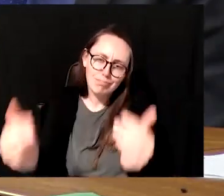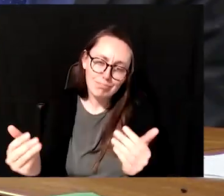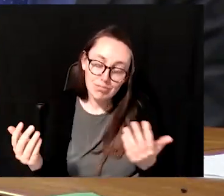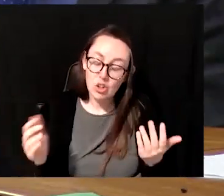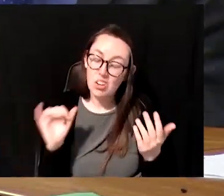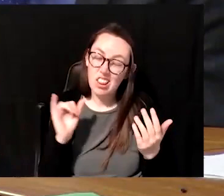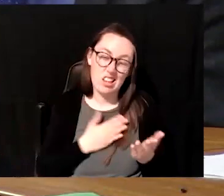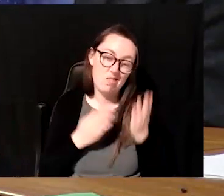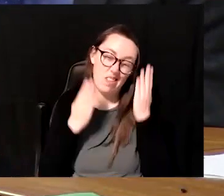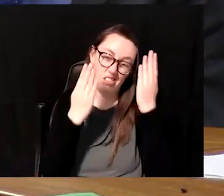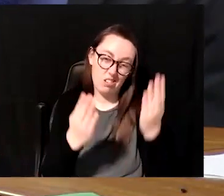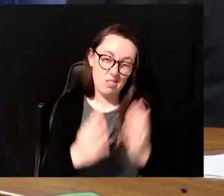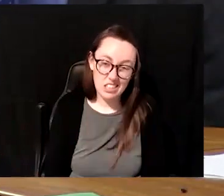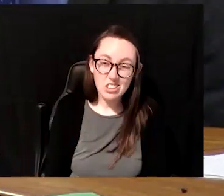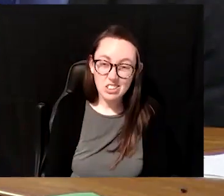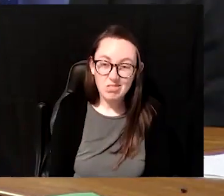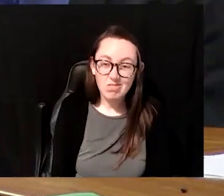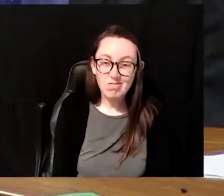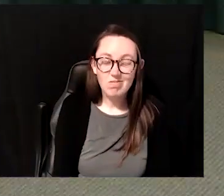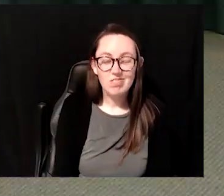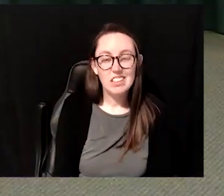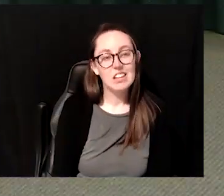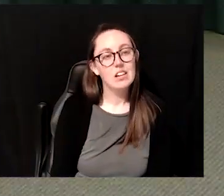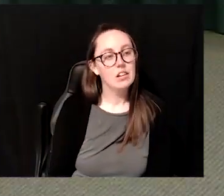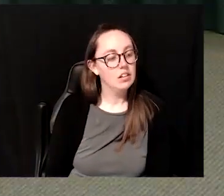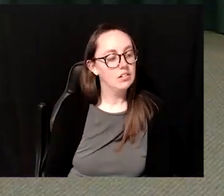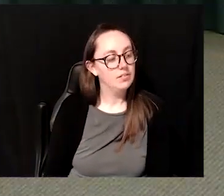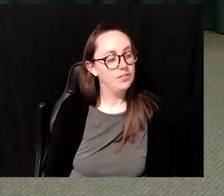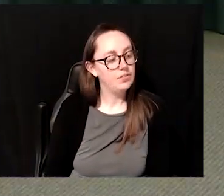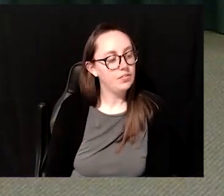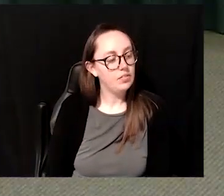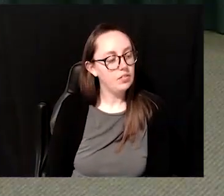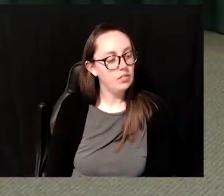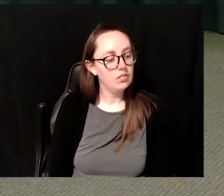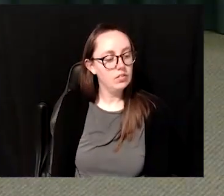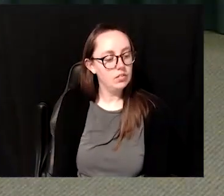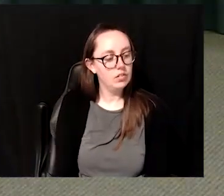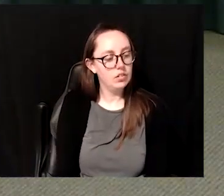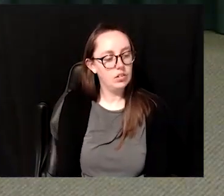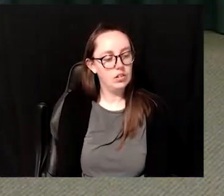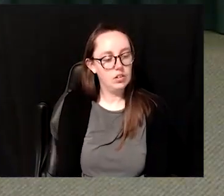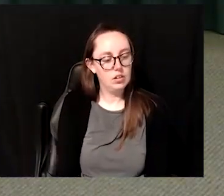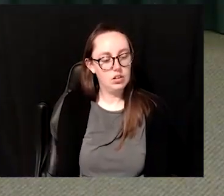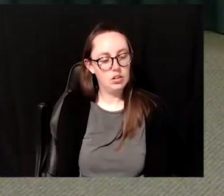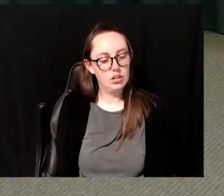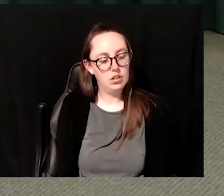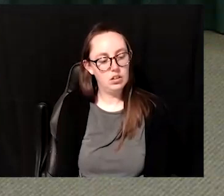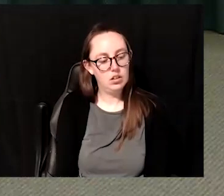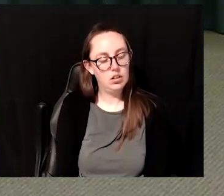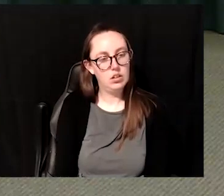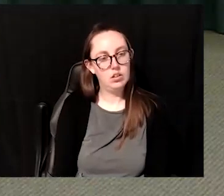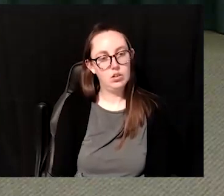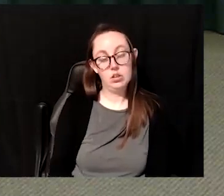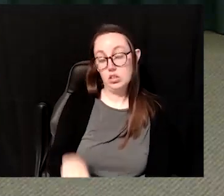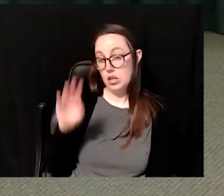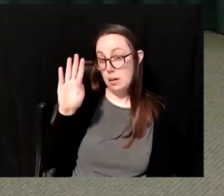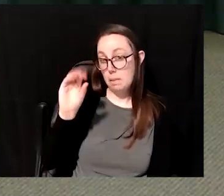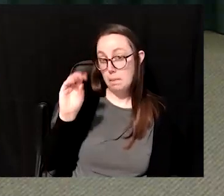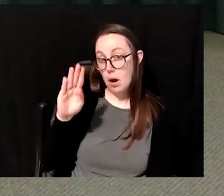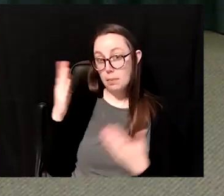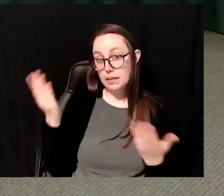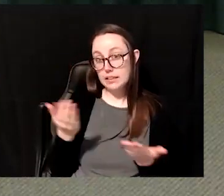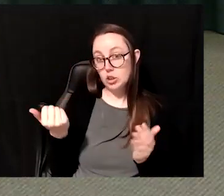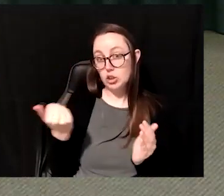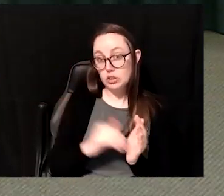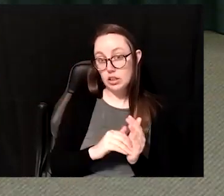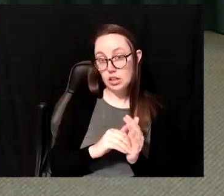recommend uh uh Bob's back on a